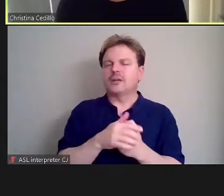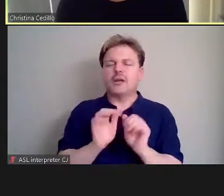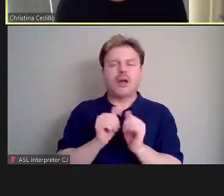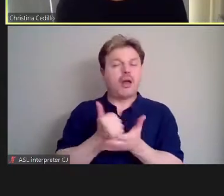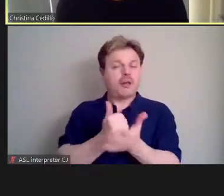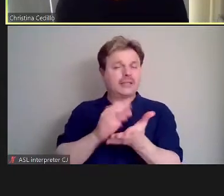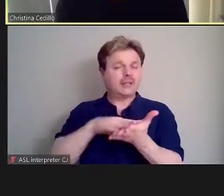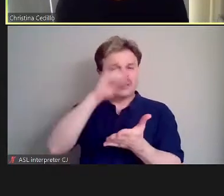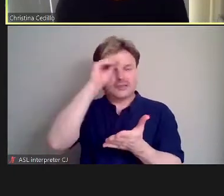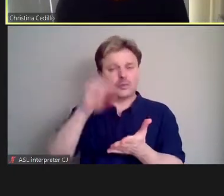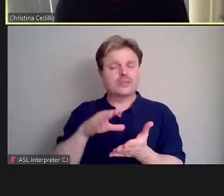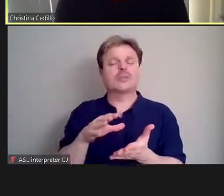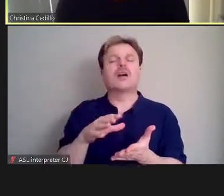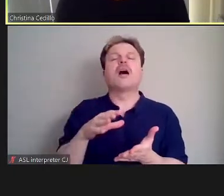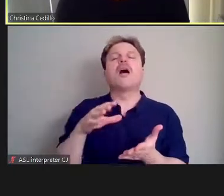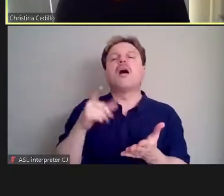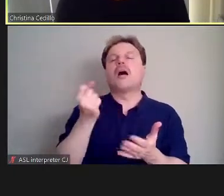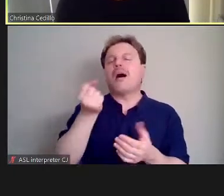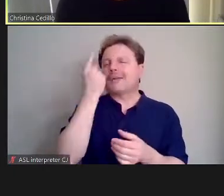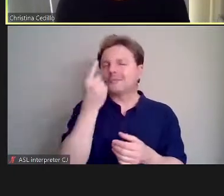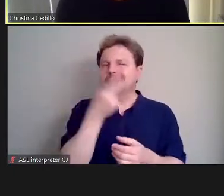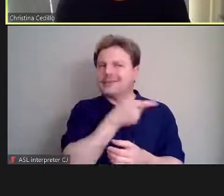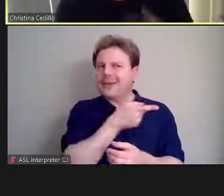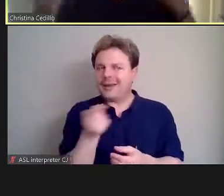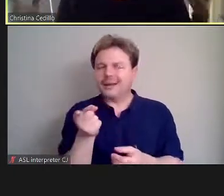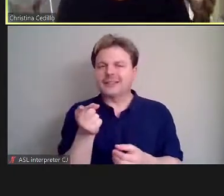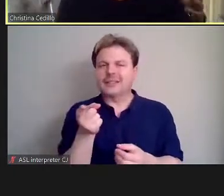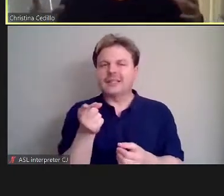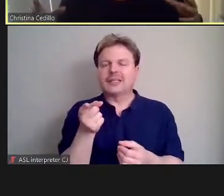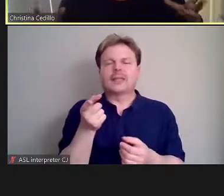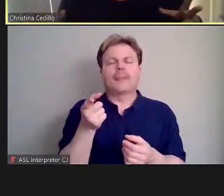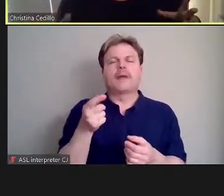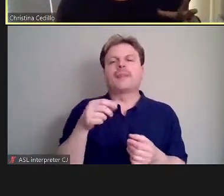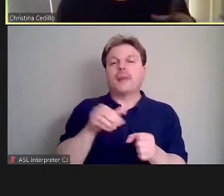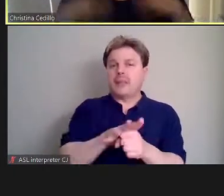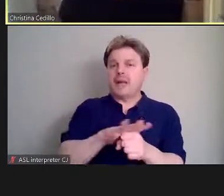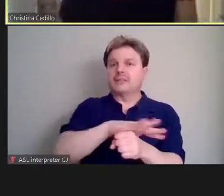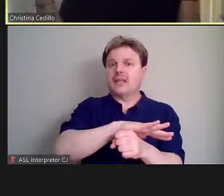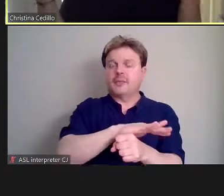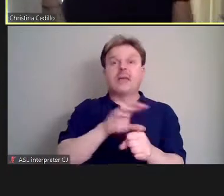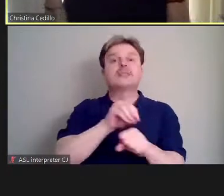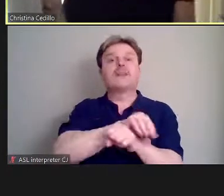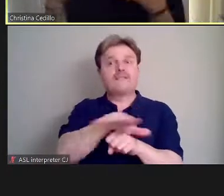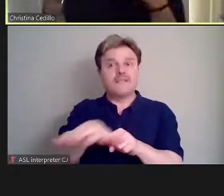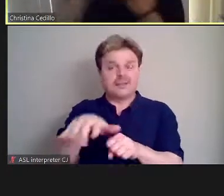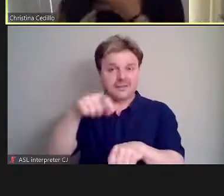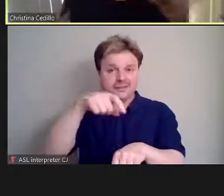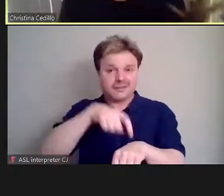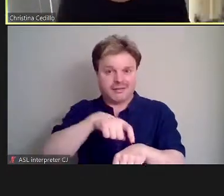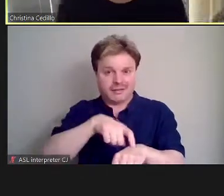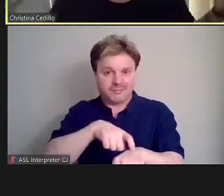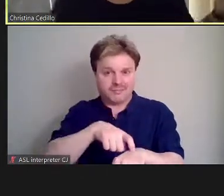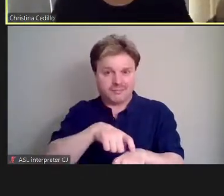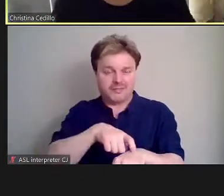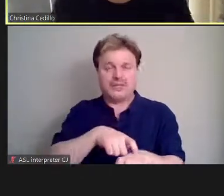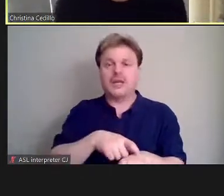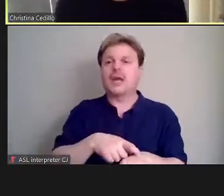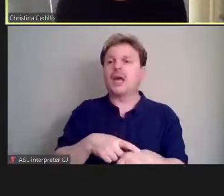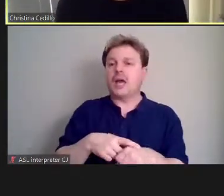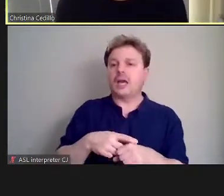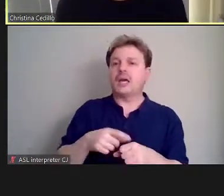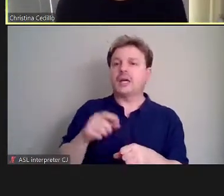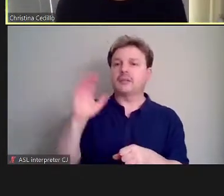understand that, you know, the pandemic has affected time, and apparently right now too,